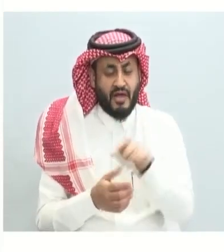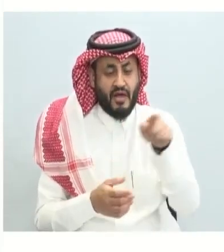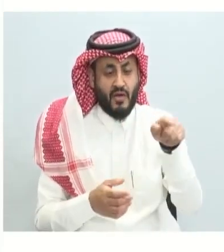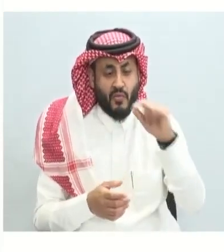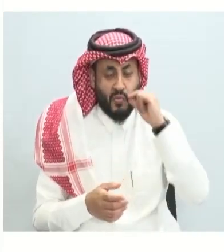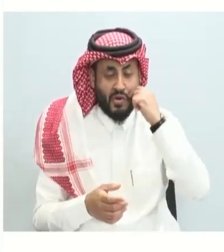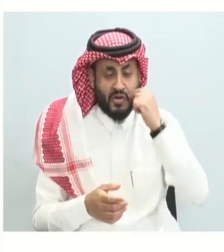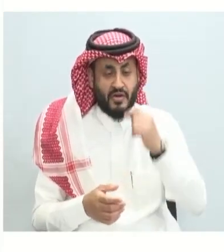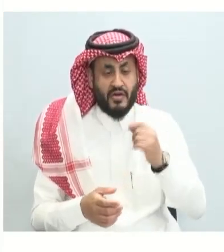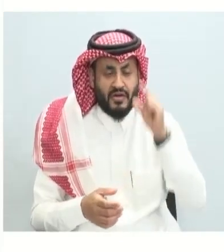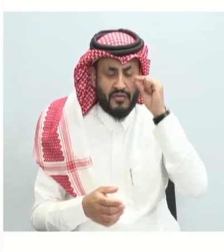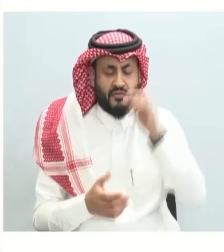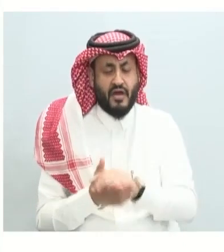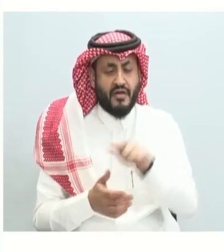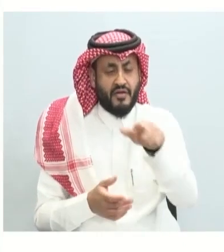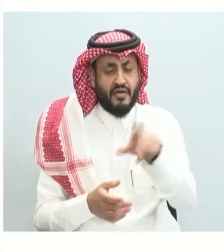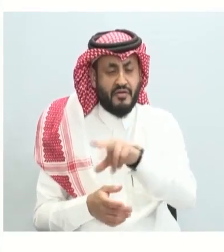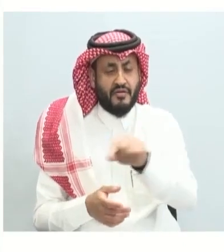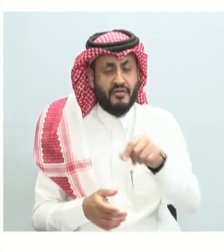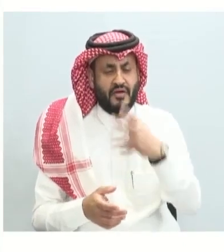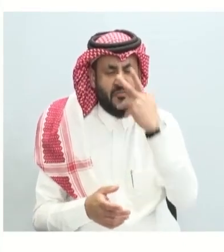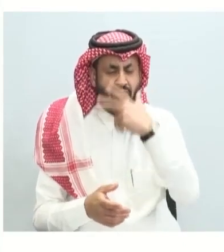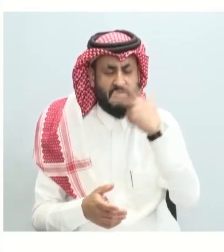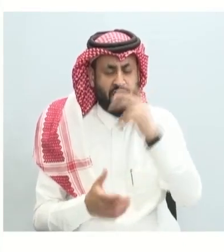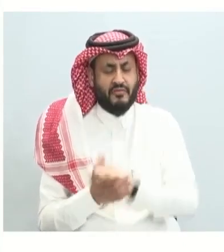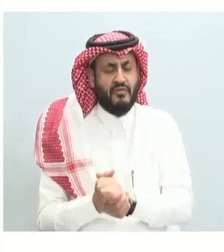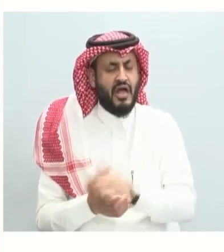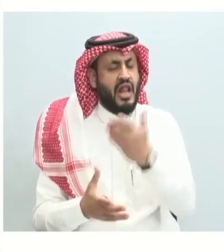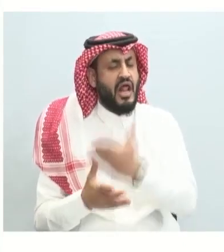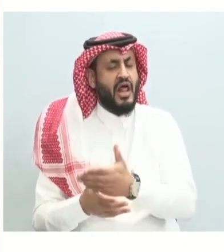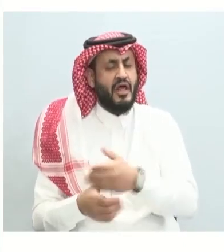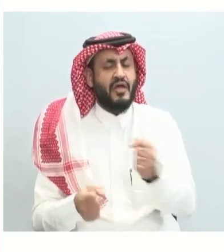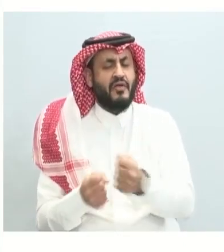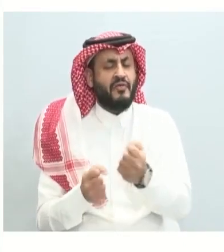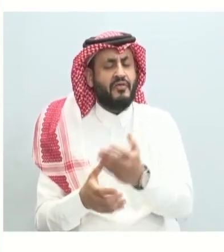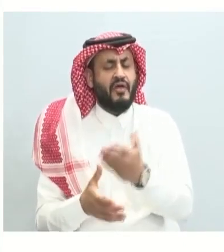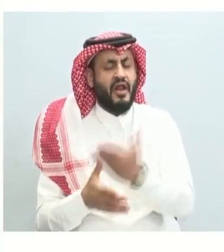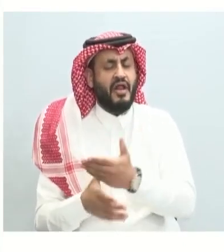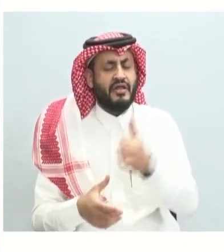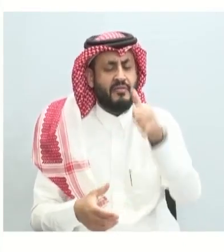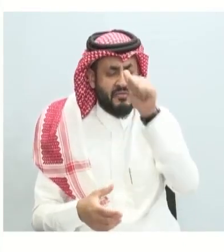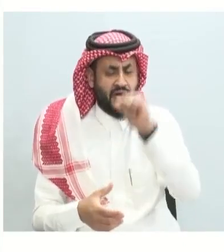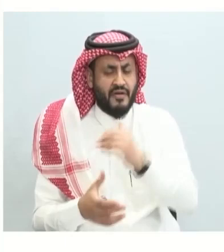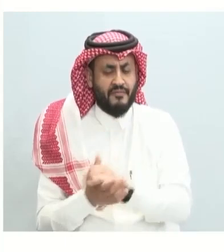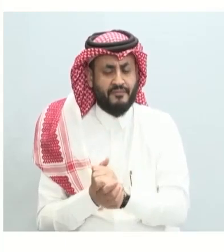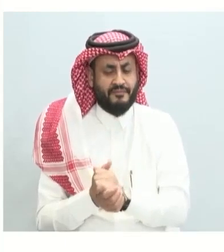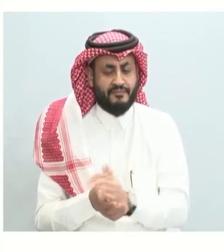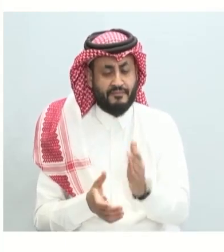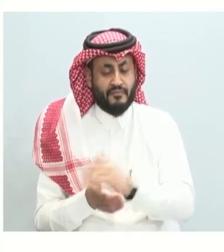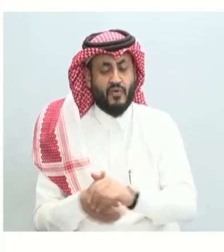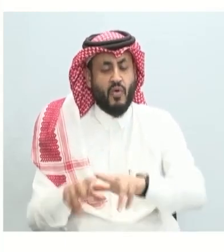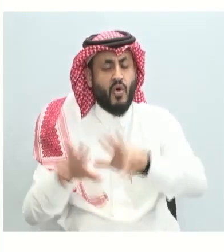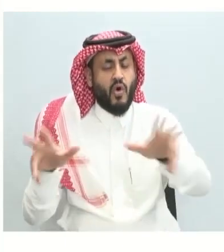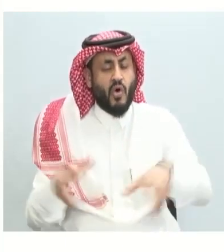sleepy and he is bored. What's the matter? What's the matter? We are